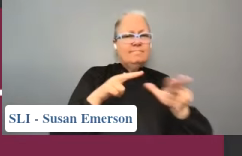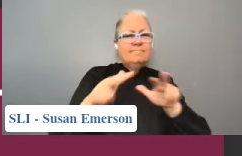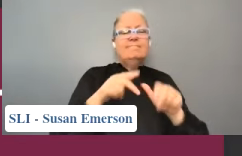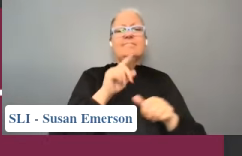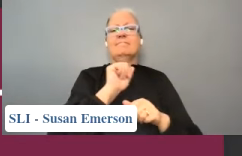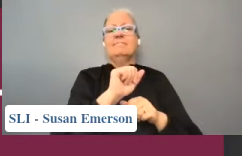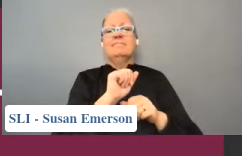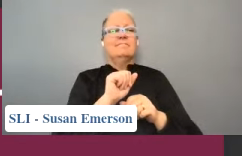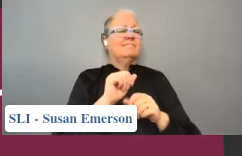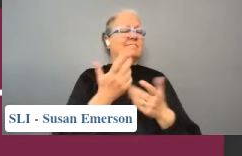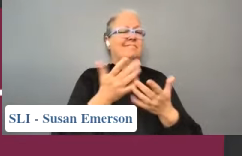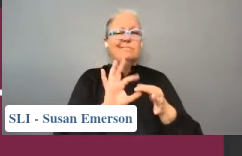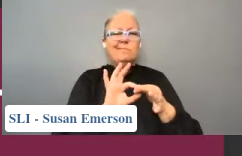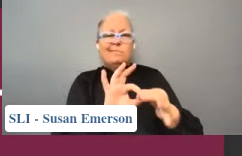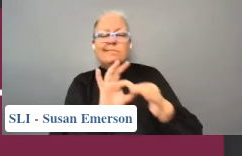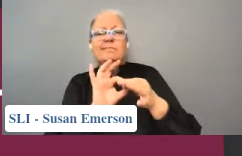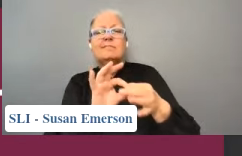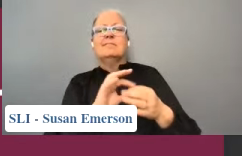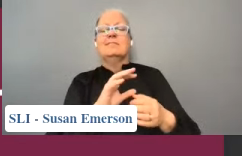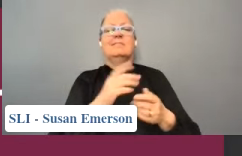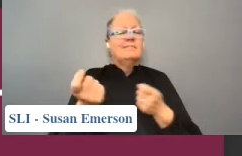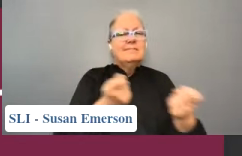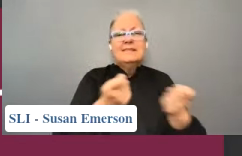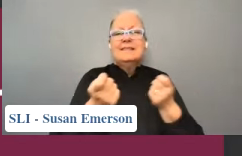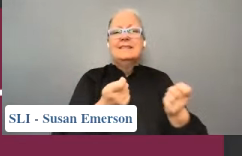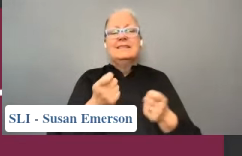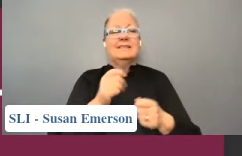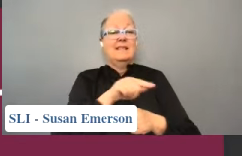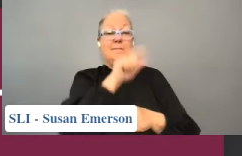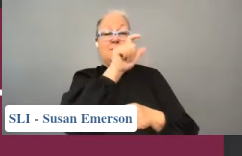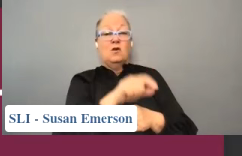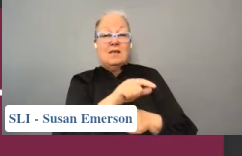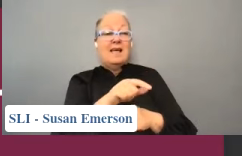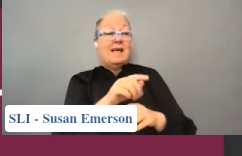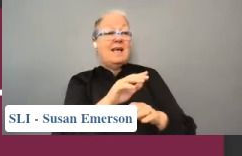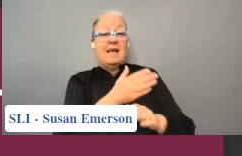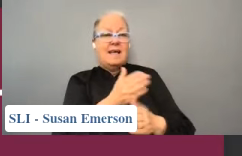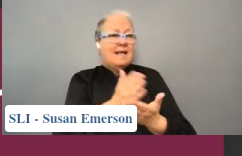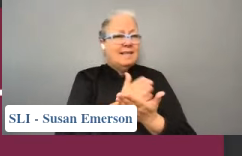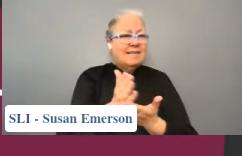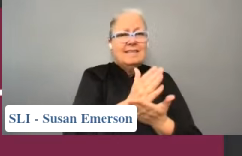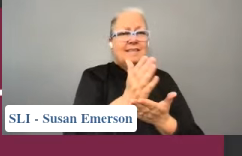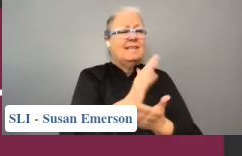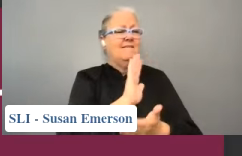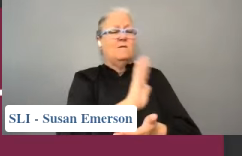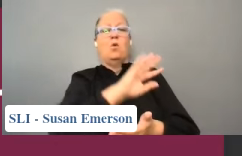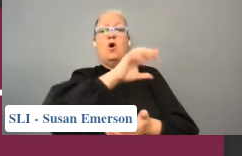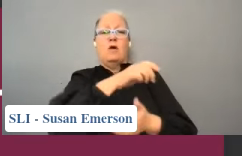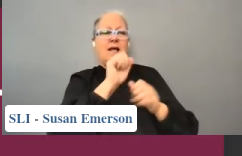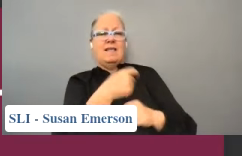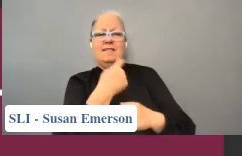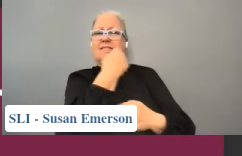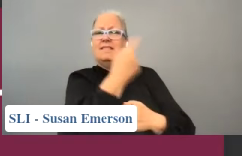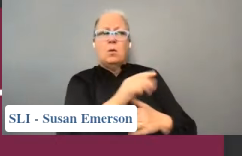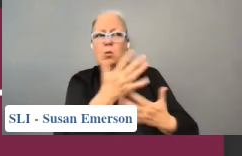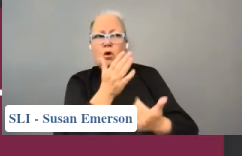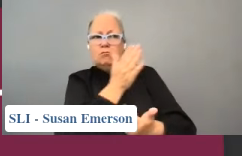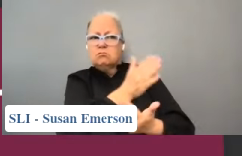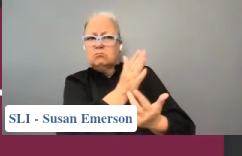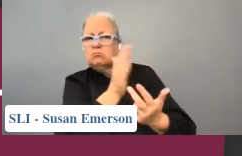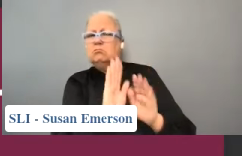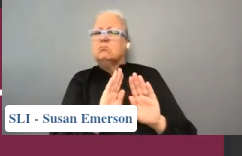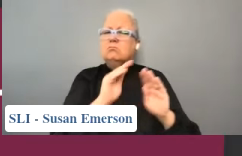help individuals navigate what is on offer in a particular country context. Important to note here